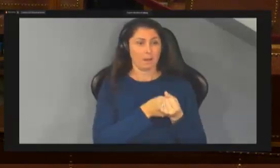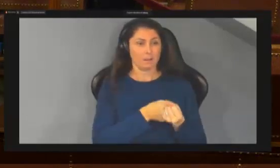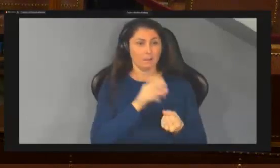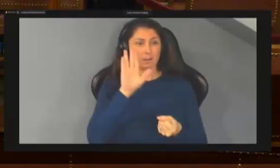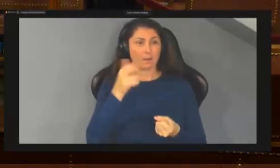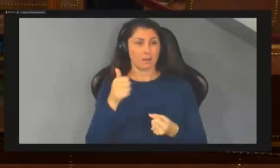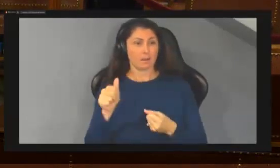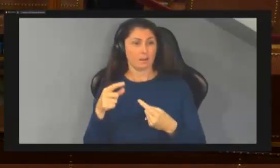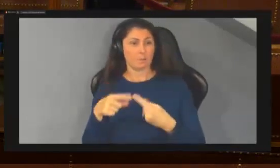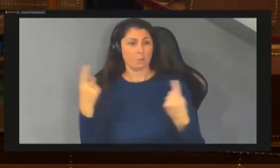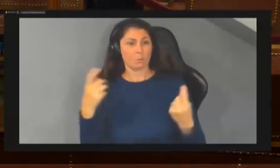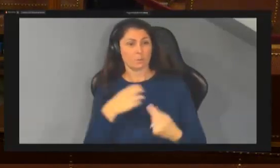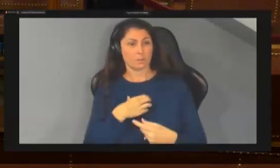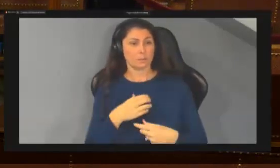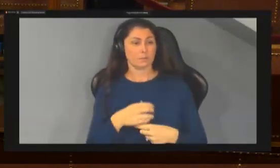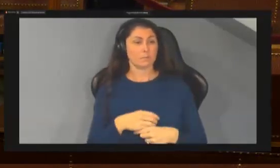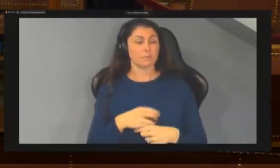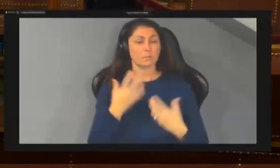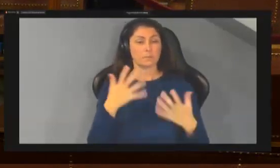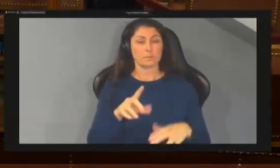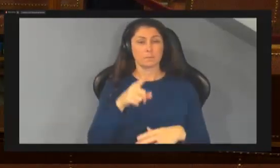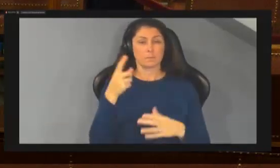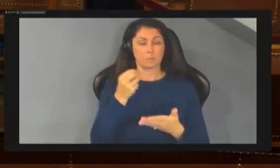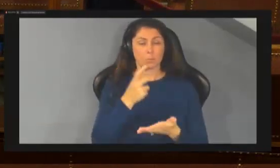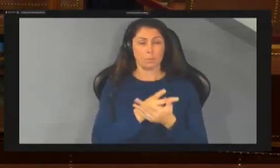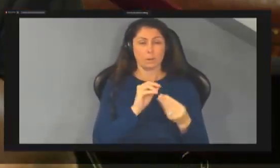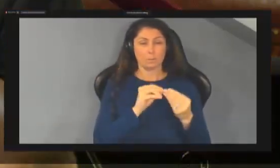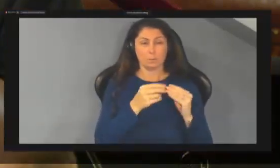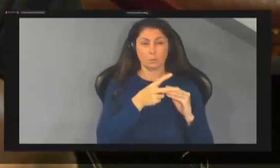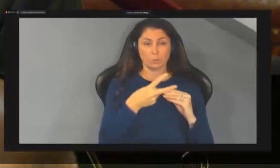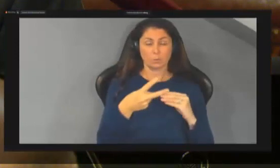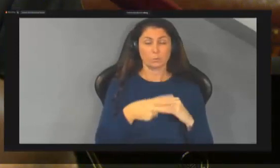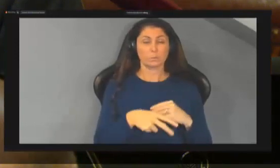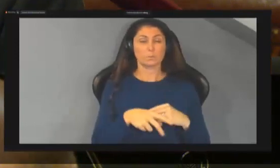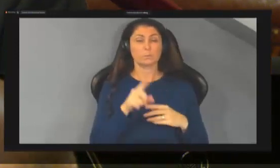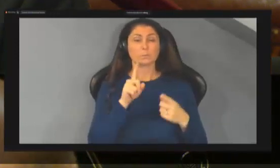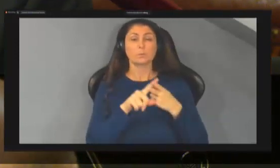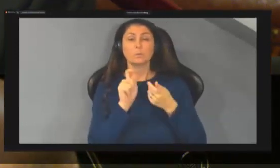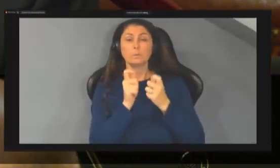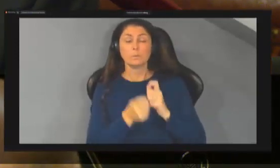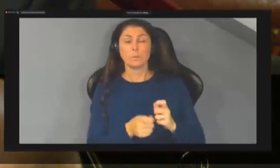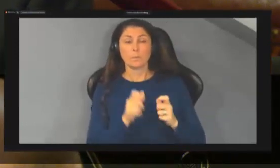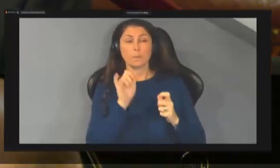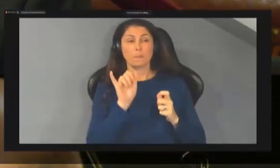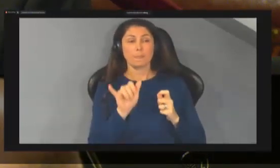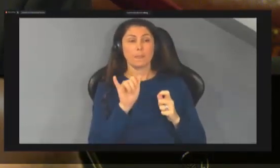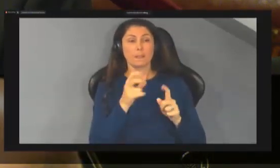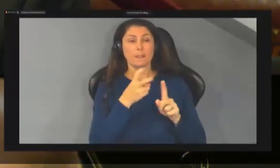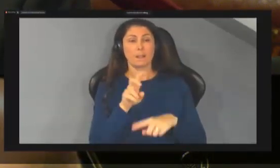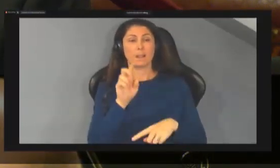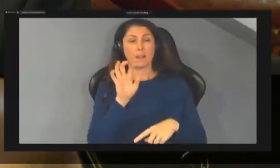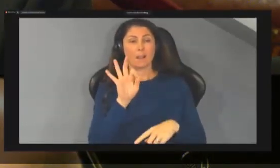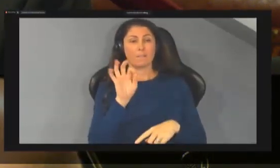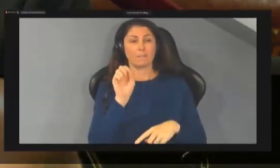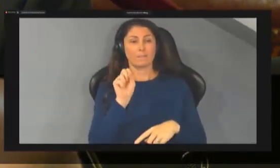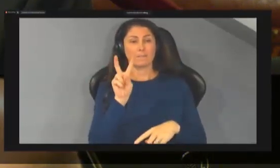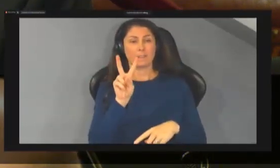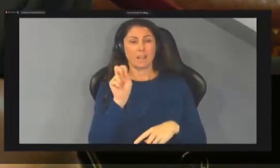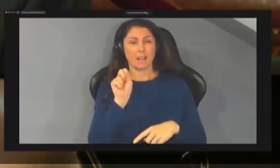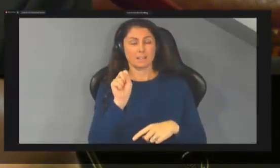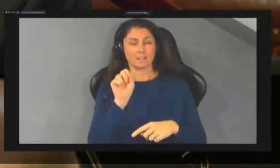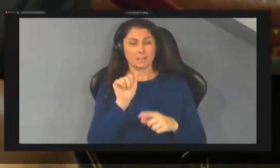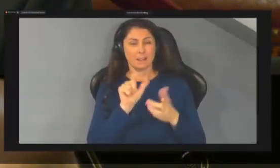opposed? Number one has been approved. Number two. Number two is to adjust the TransDev or FVS allocation to add